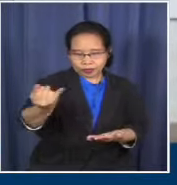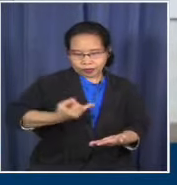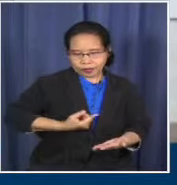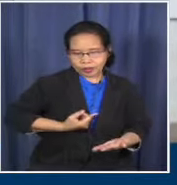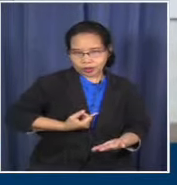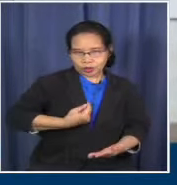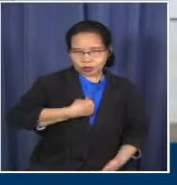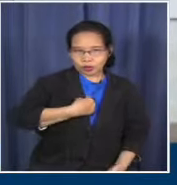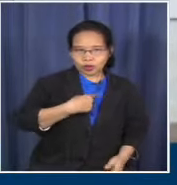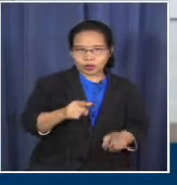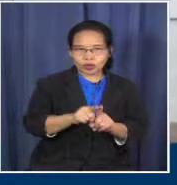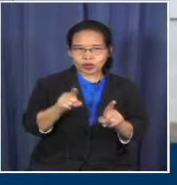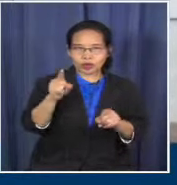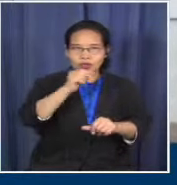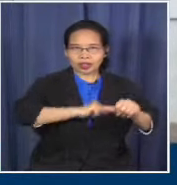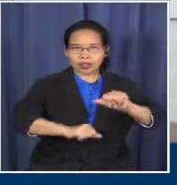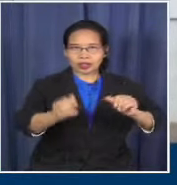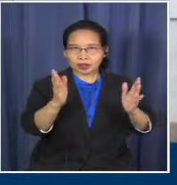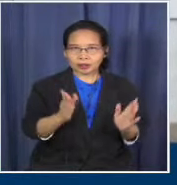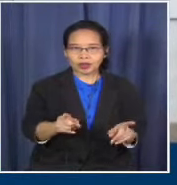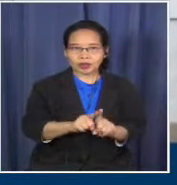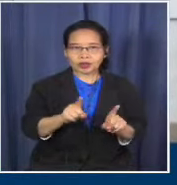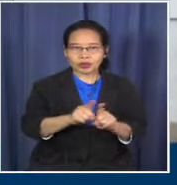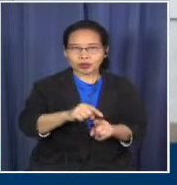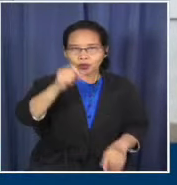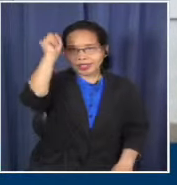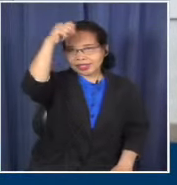the verse, and I am inviting you,